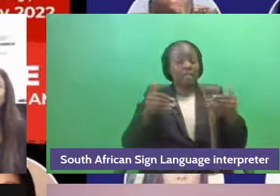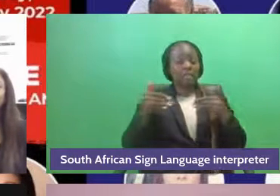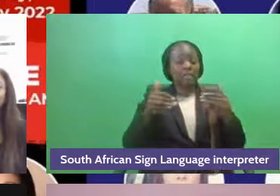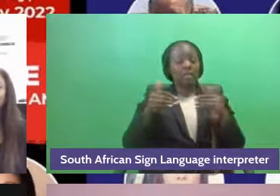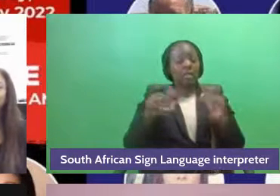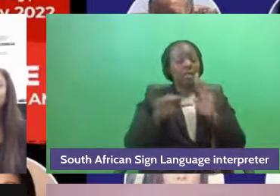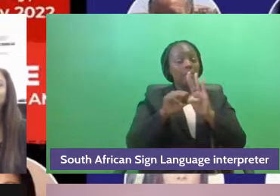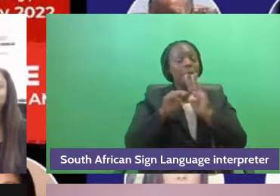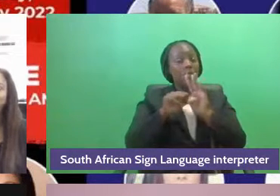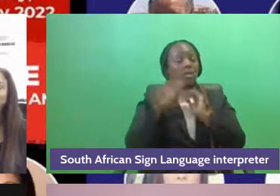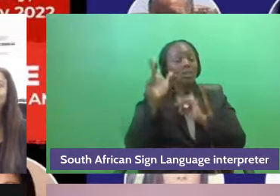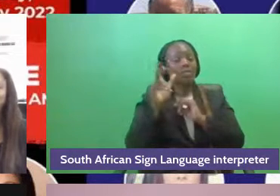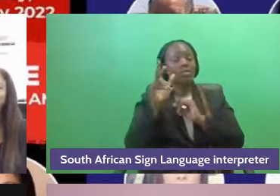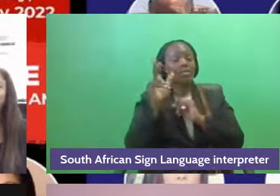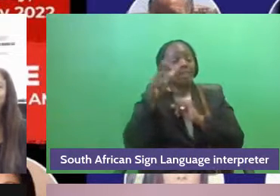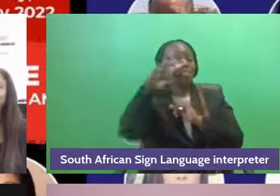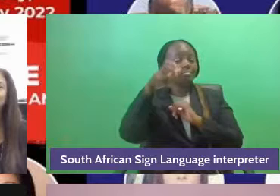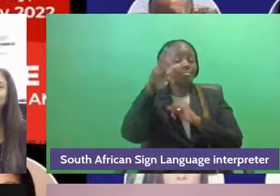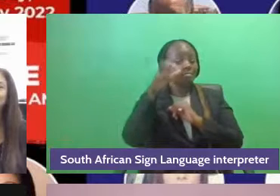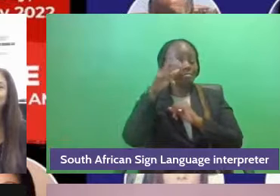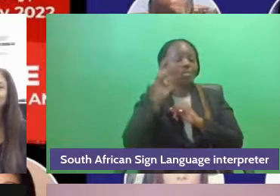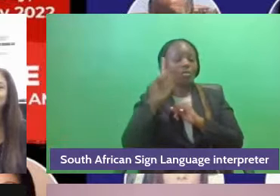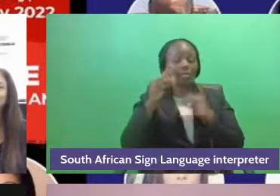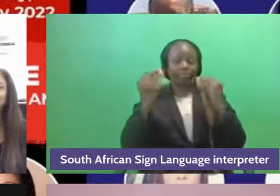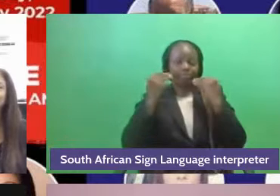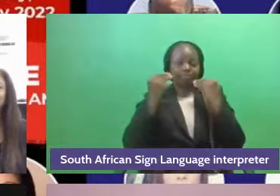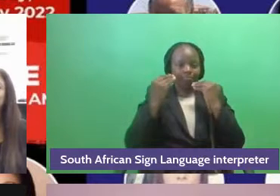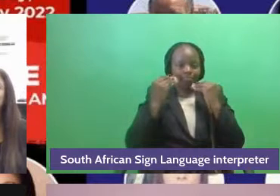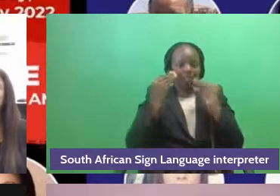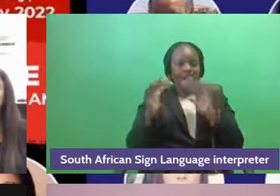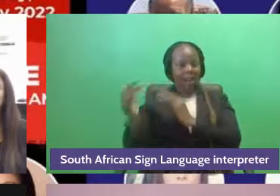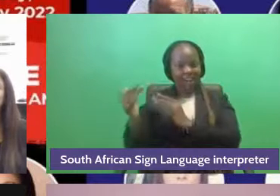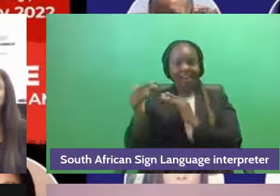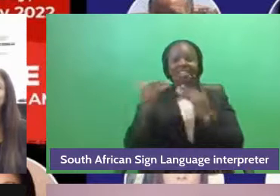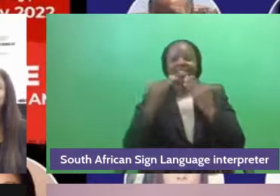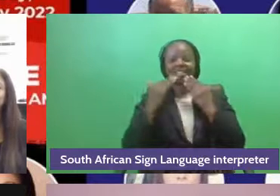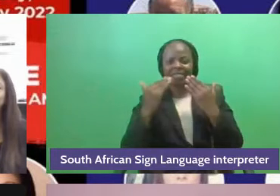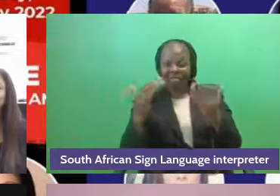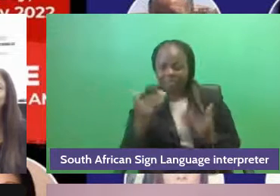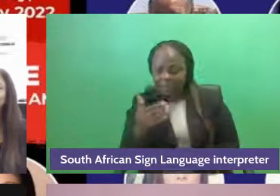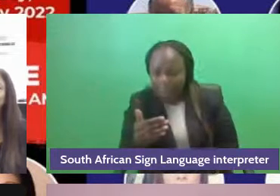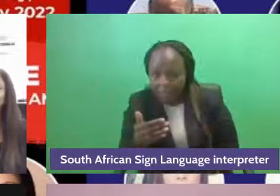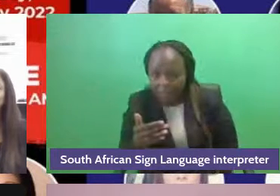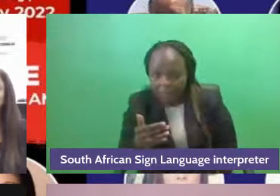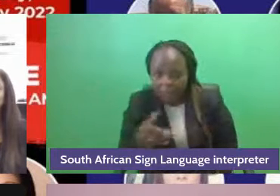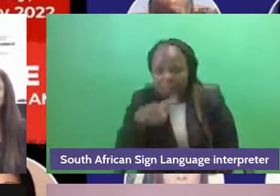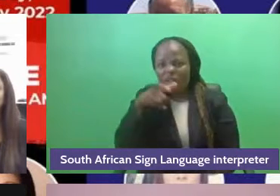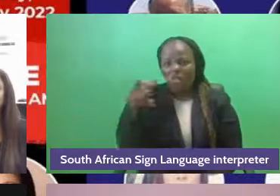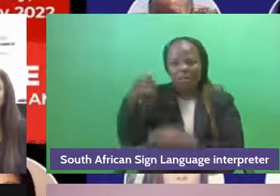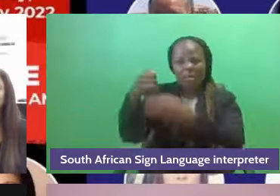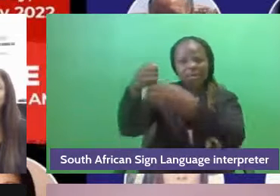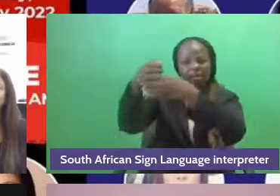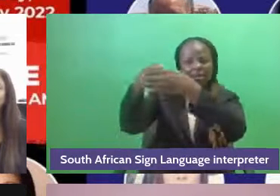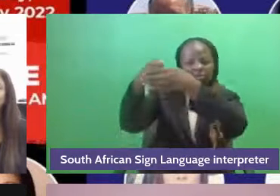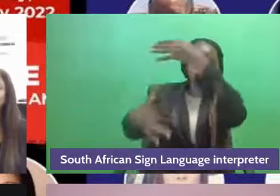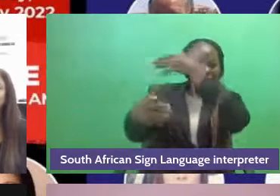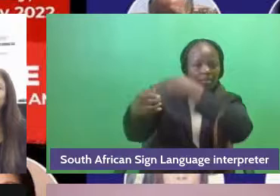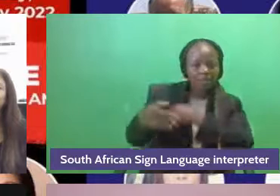hear the education again. Ke a leboga. Go lebogile rena, Buni. And also